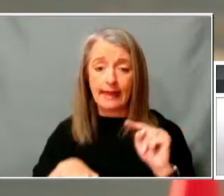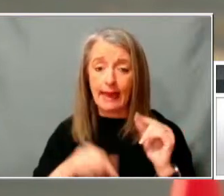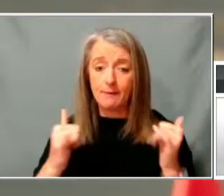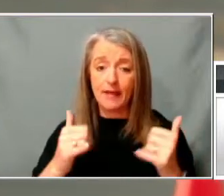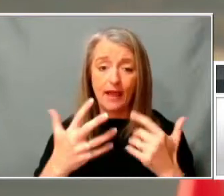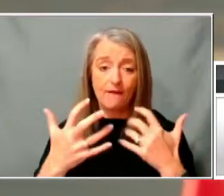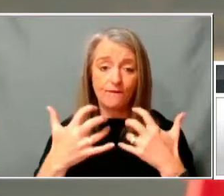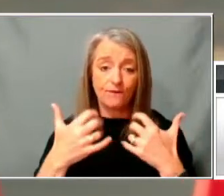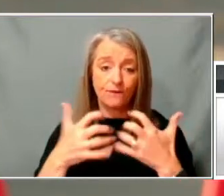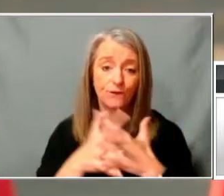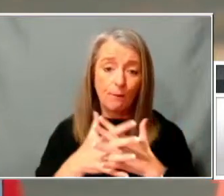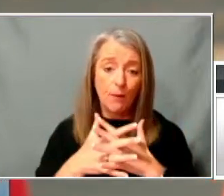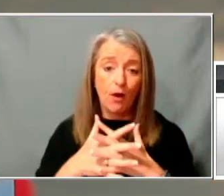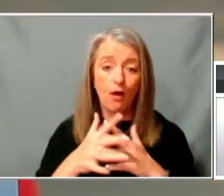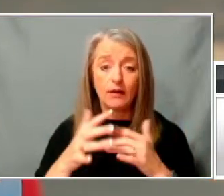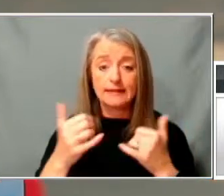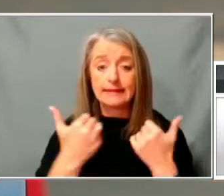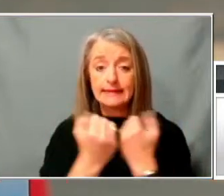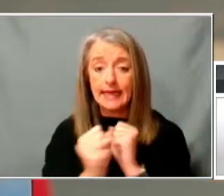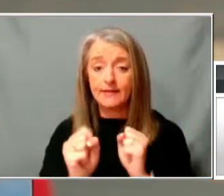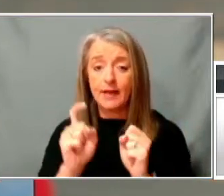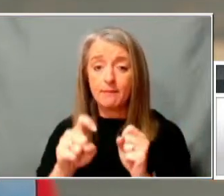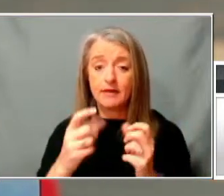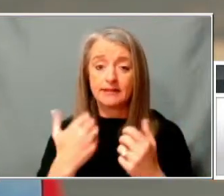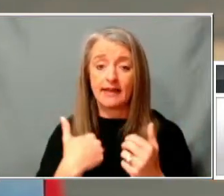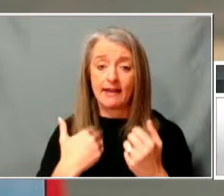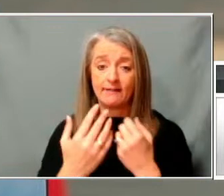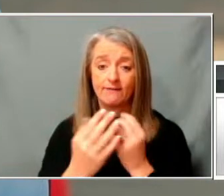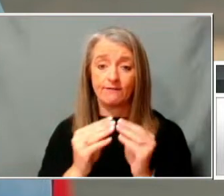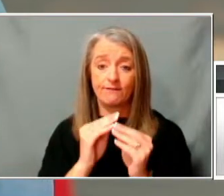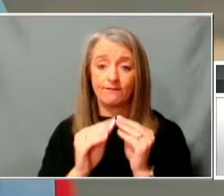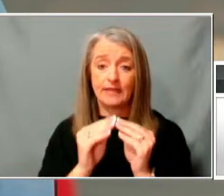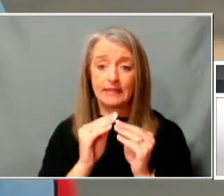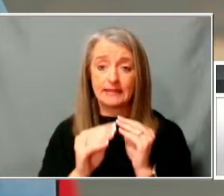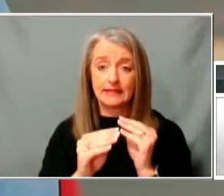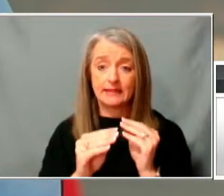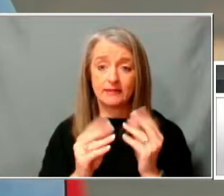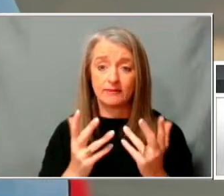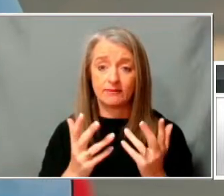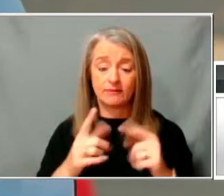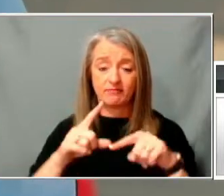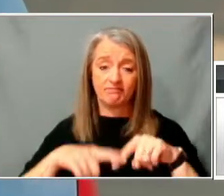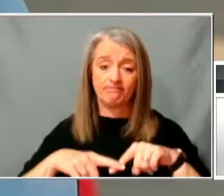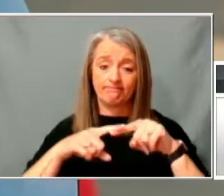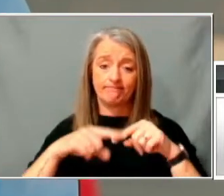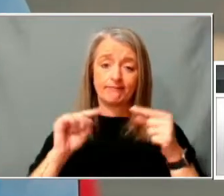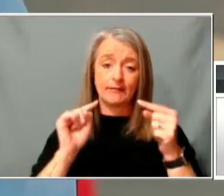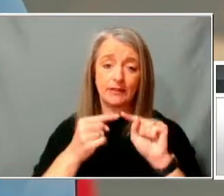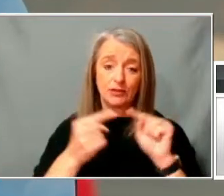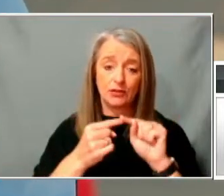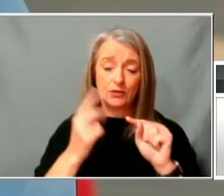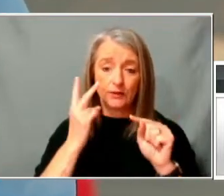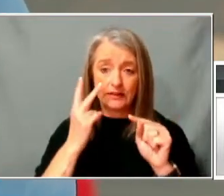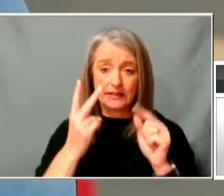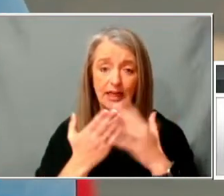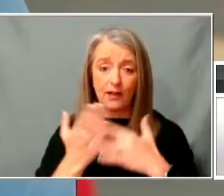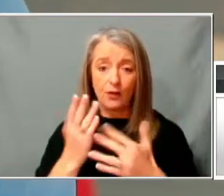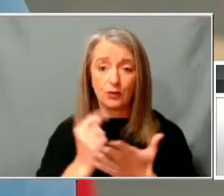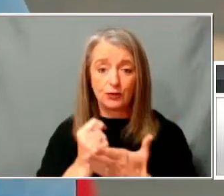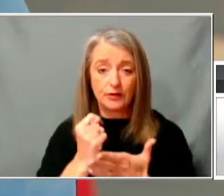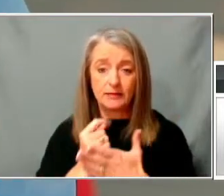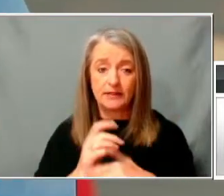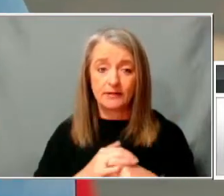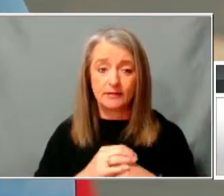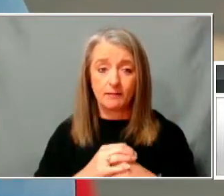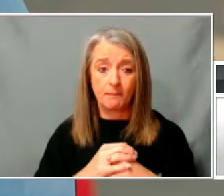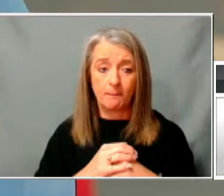safely and you have to have this fixed, but in the absence of some of those concomitant injuries, we can safely let an athlete go back, keep a close